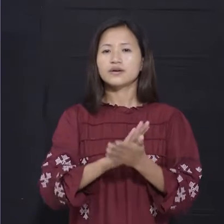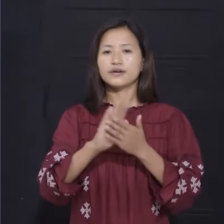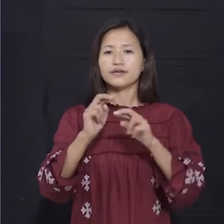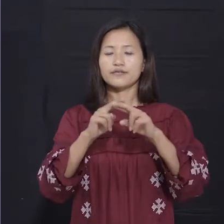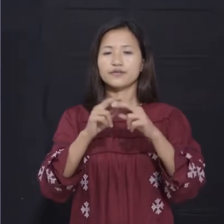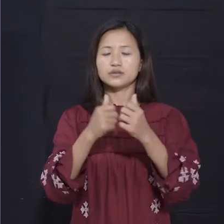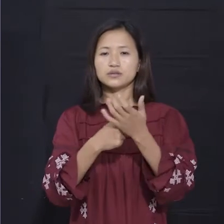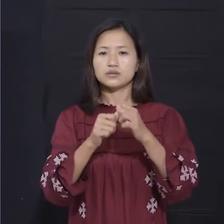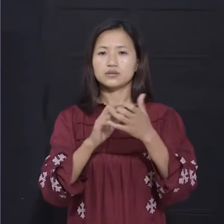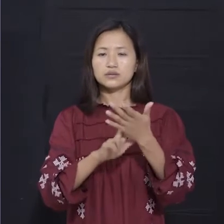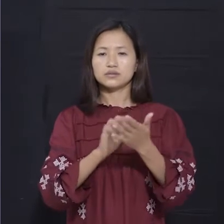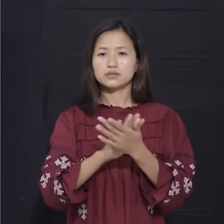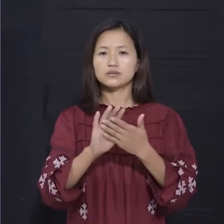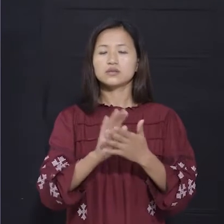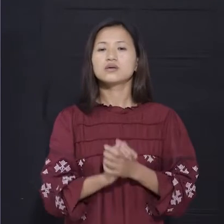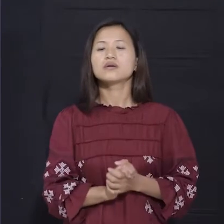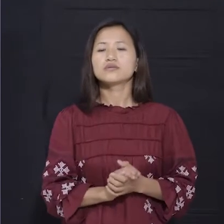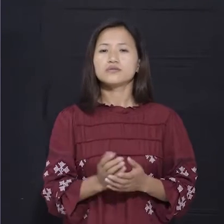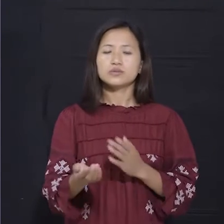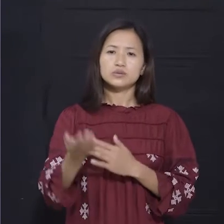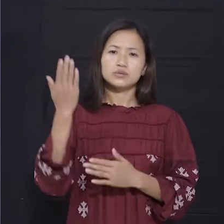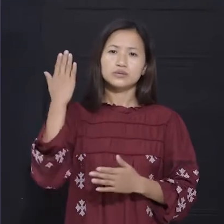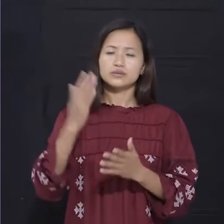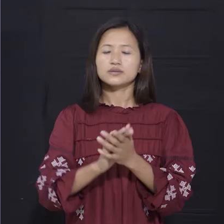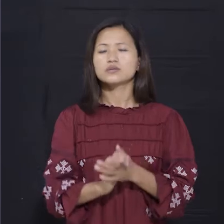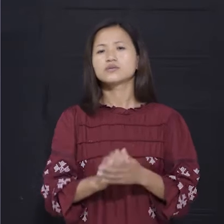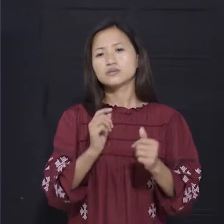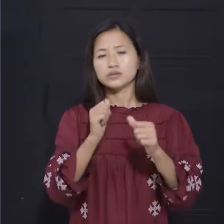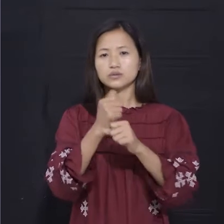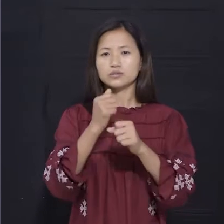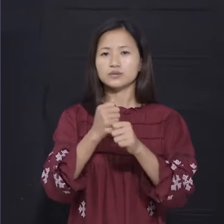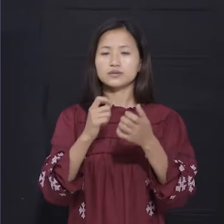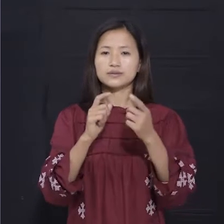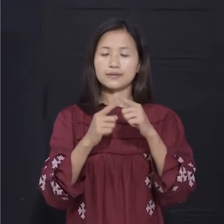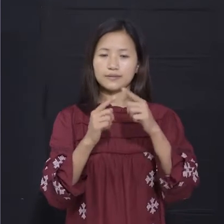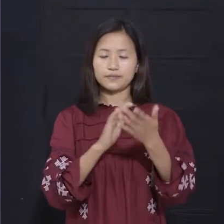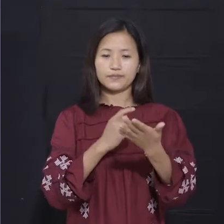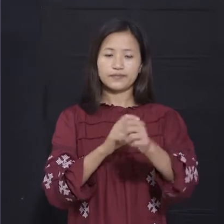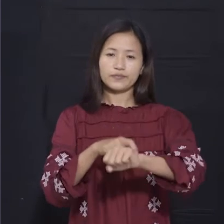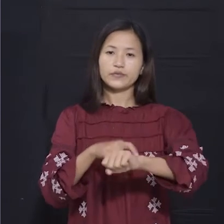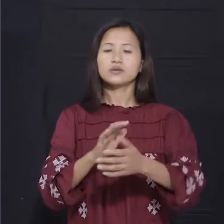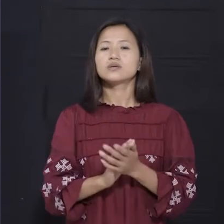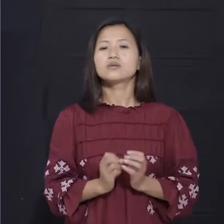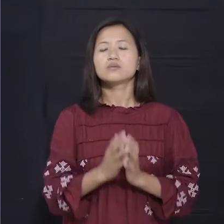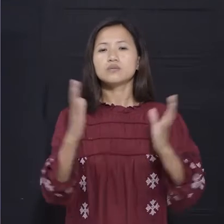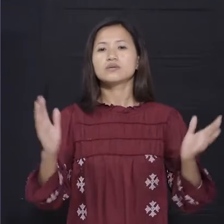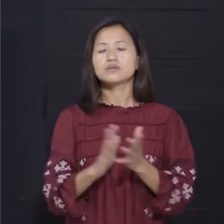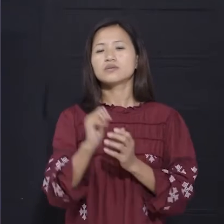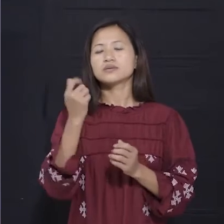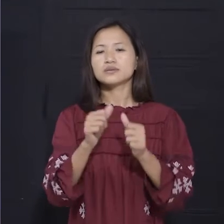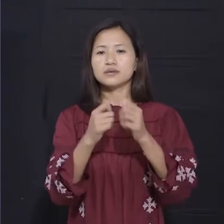also observed that during the Gupta times, there was a huge advancement in technology. One was